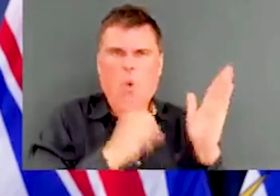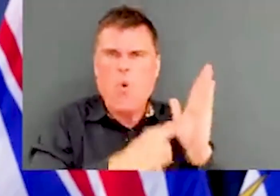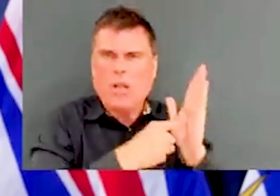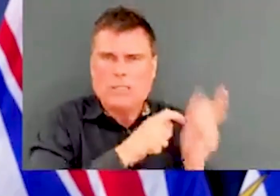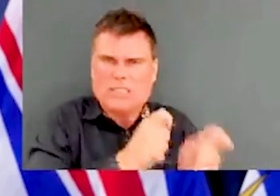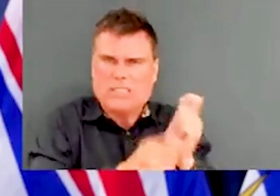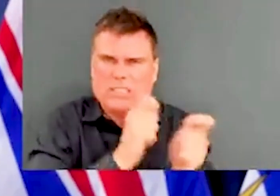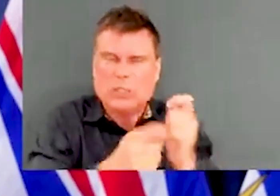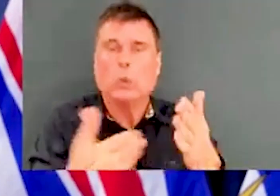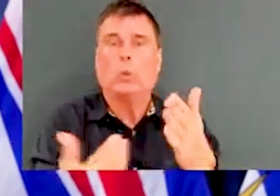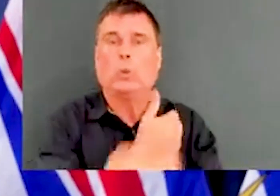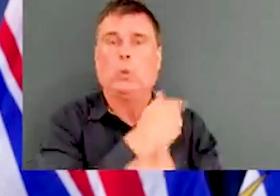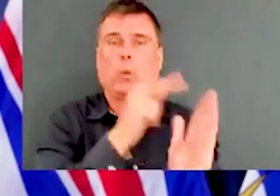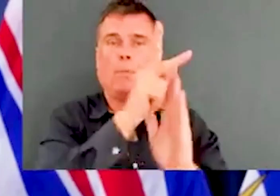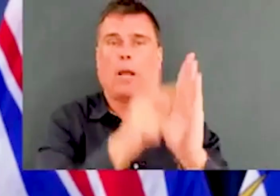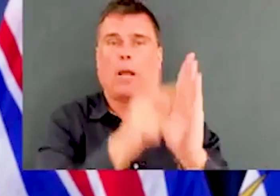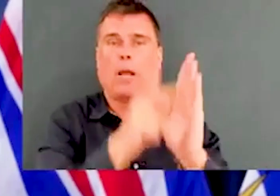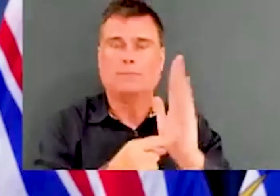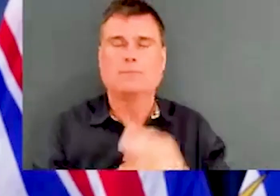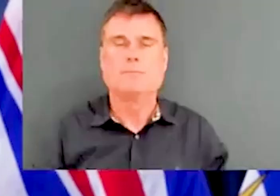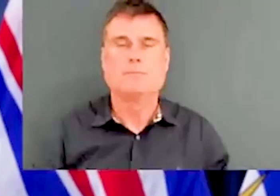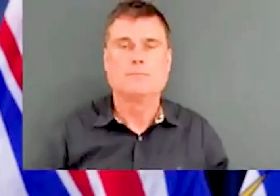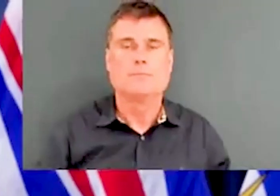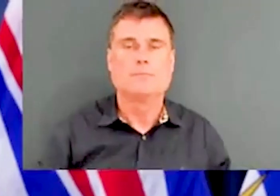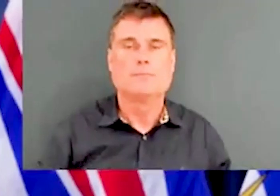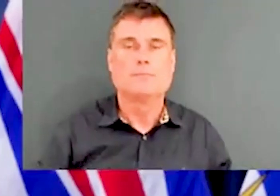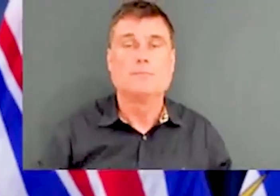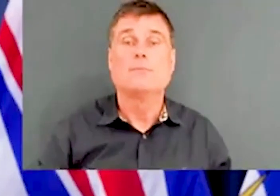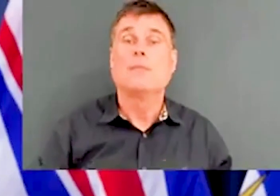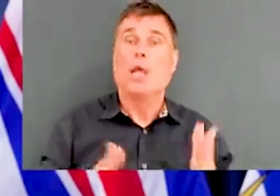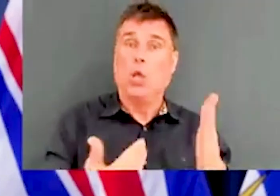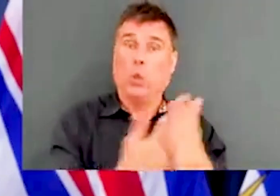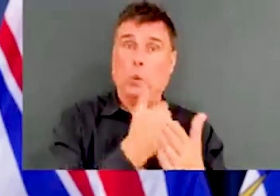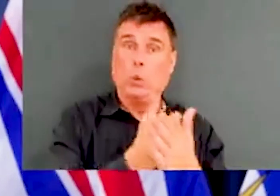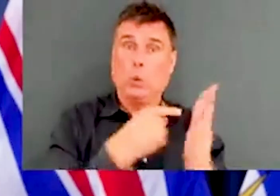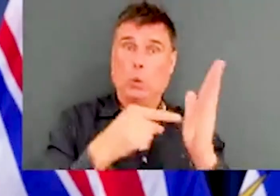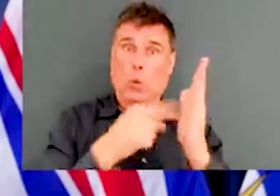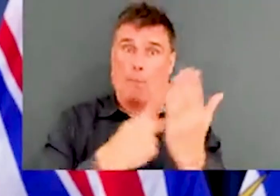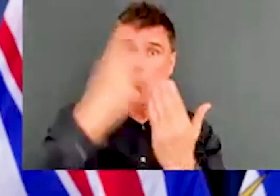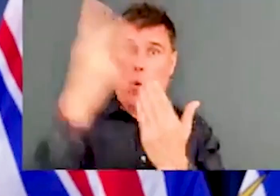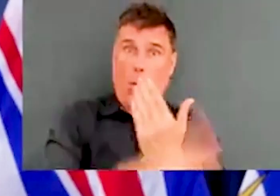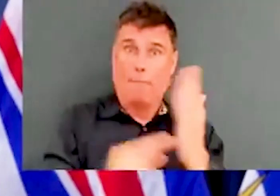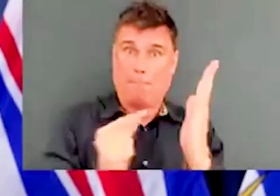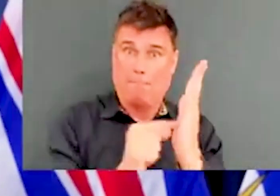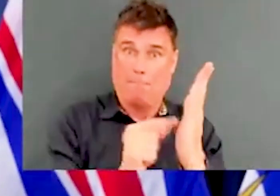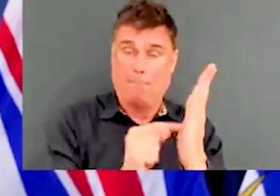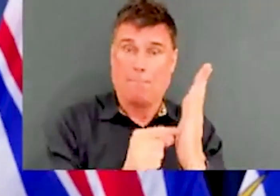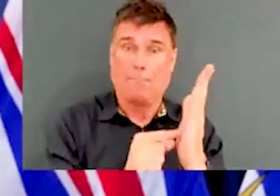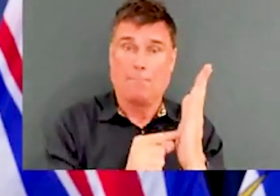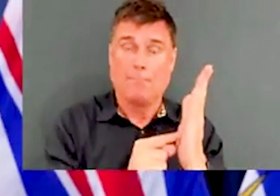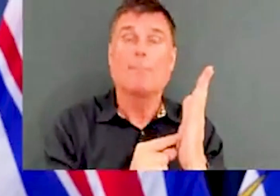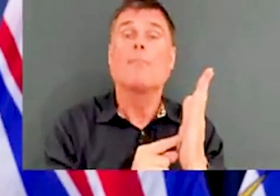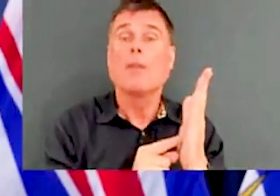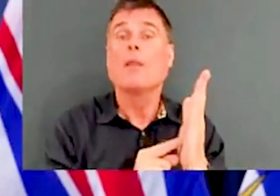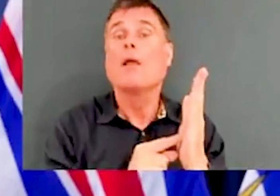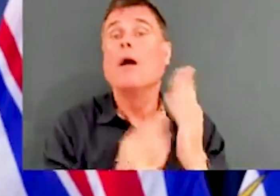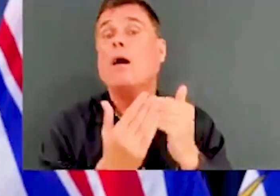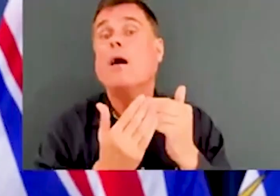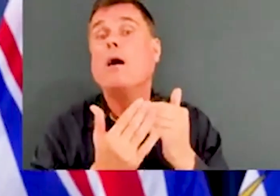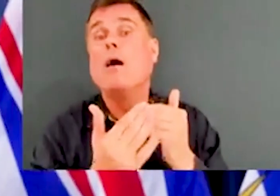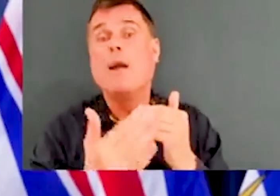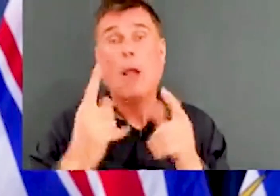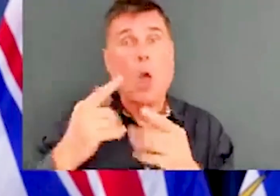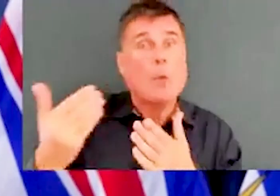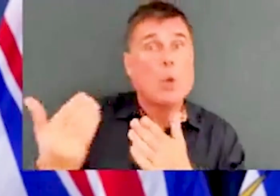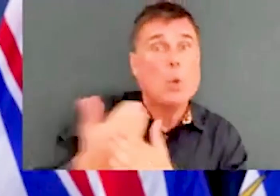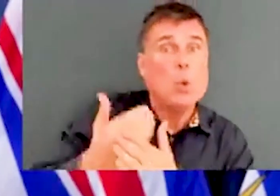The programs will be eliminated for new wells, the ones that I listed, as of September the 1st, 2022,